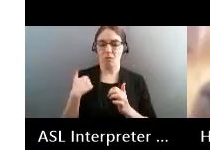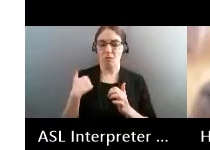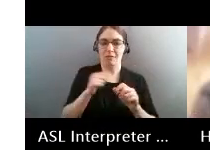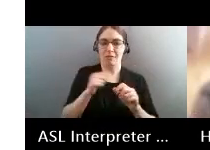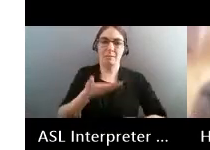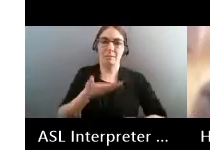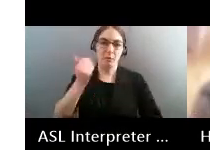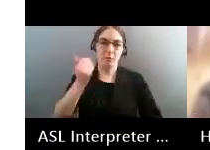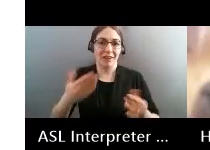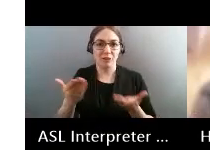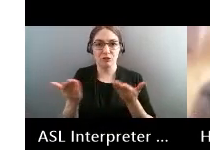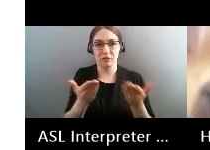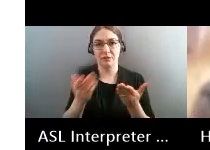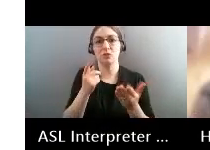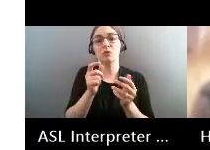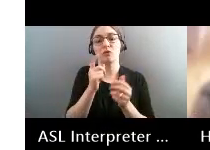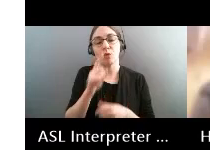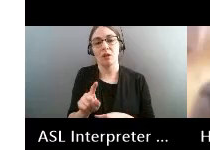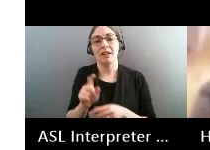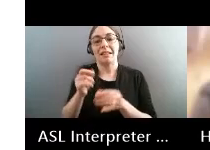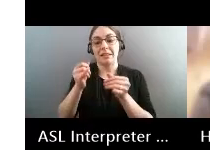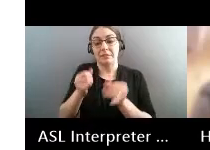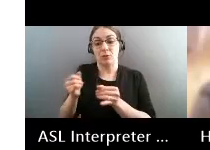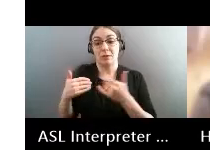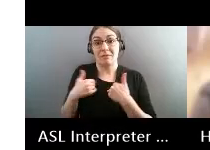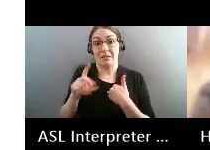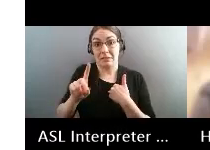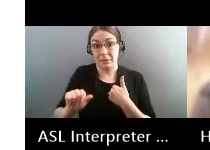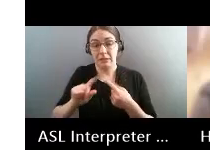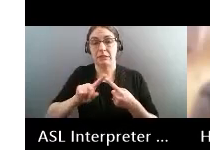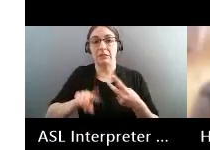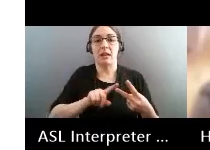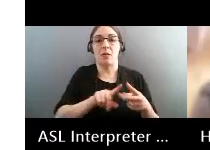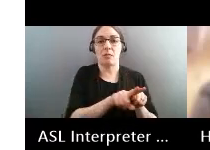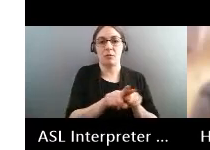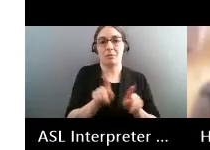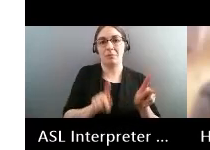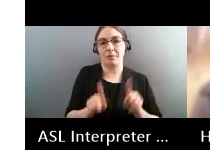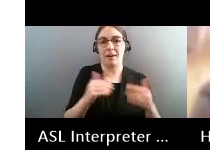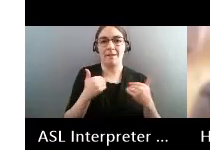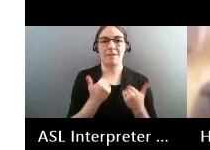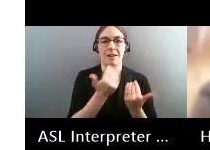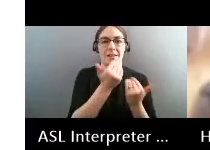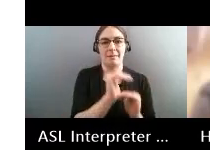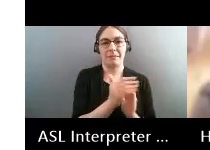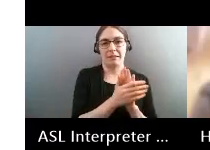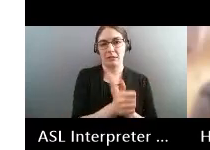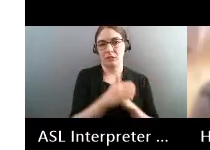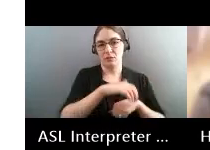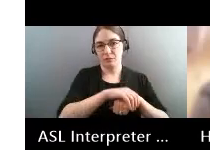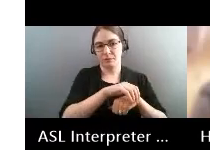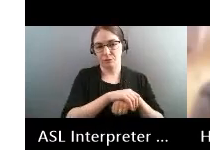to individuals with disabilities and people who are limited English proficient.